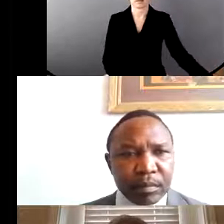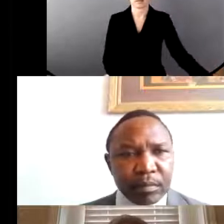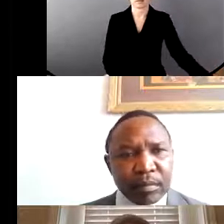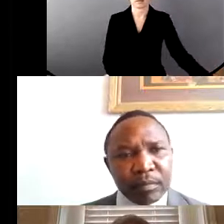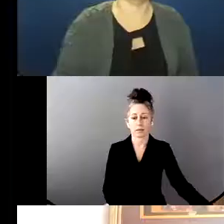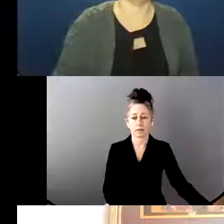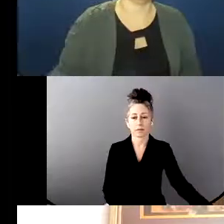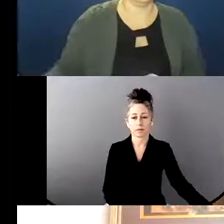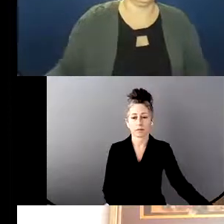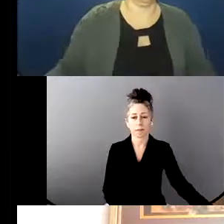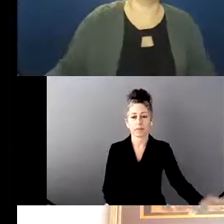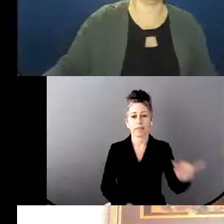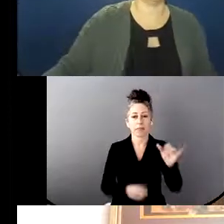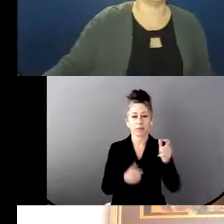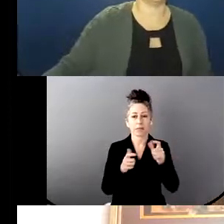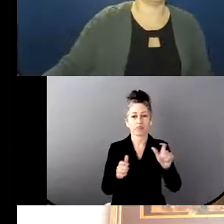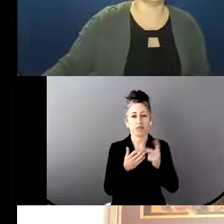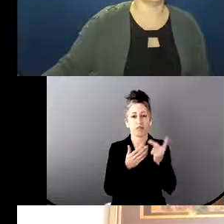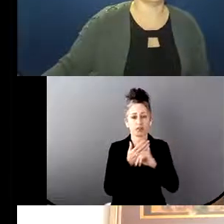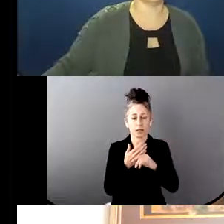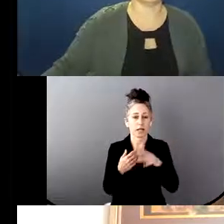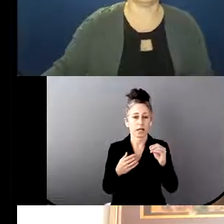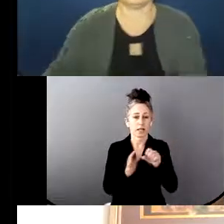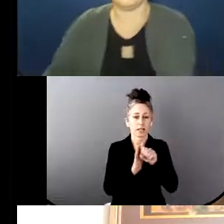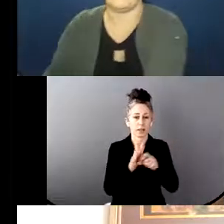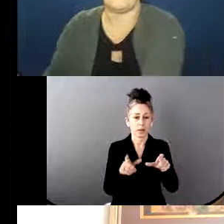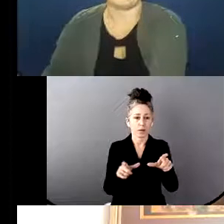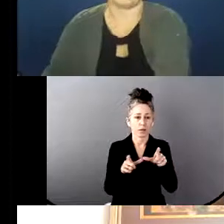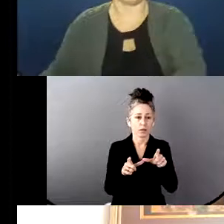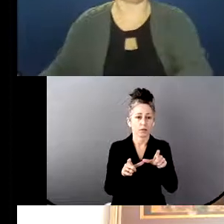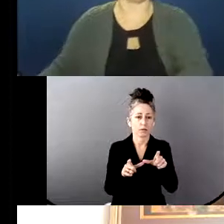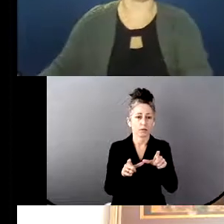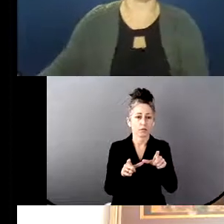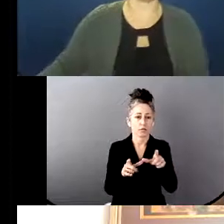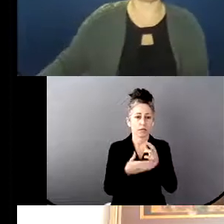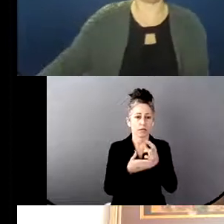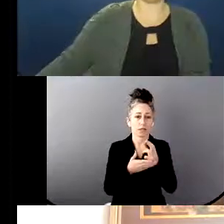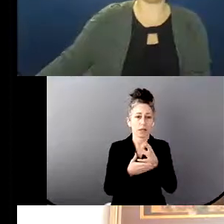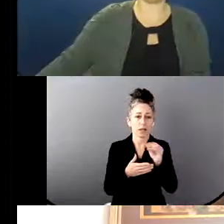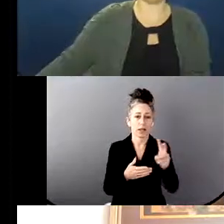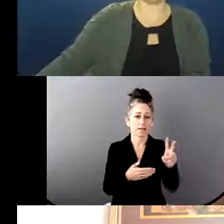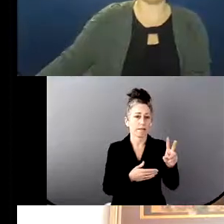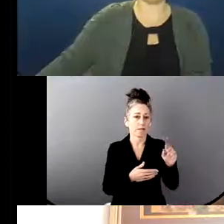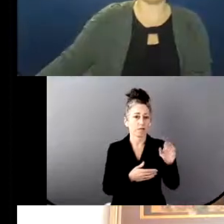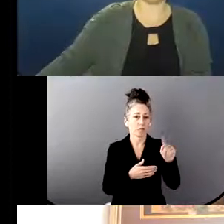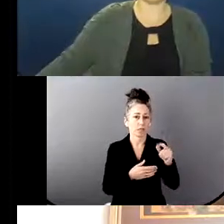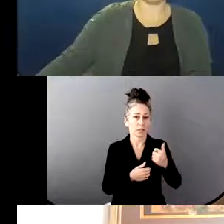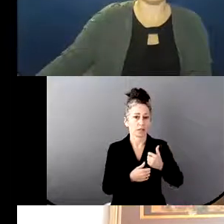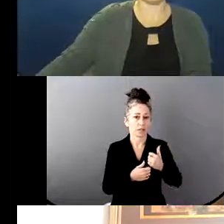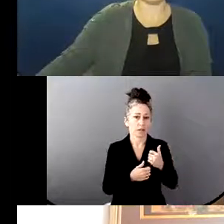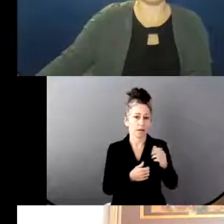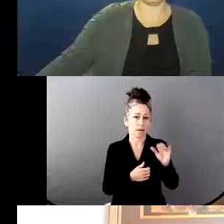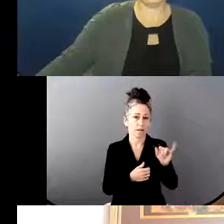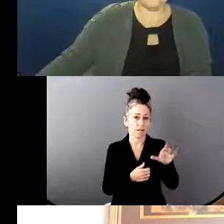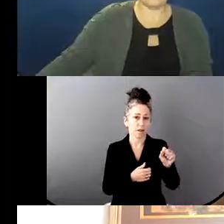doing. We call it Project 2. The State Vocational Rehabilitation Agency and Veterans Affairs emerging